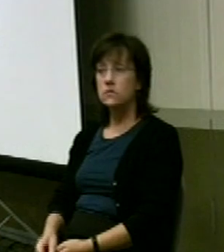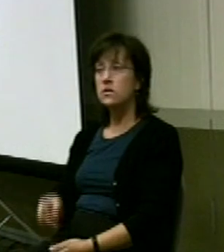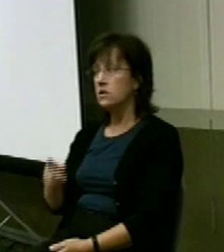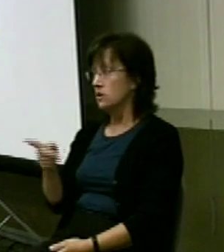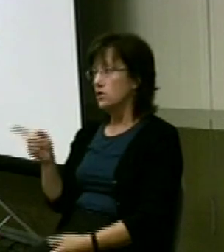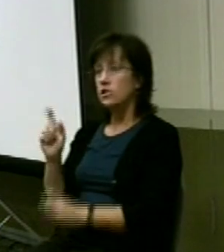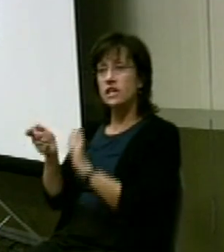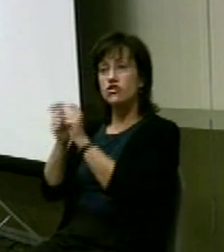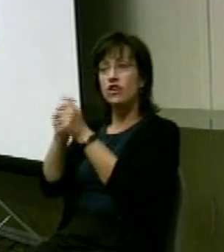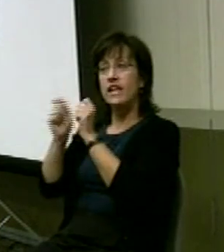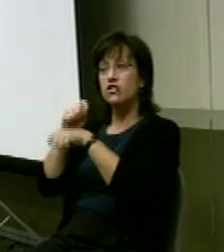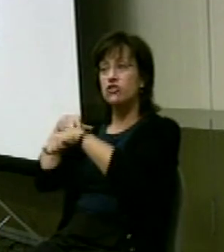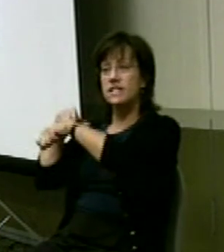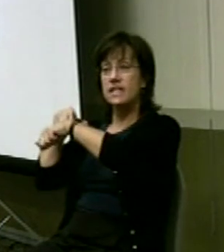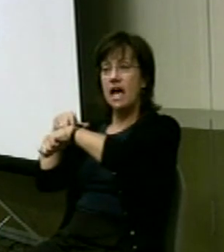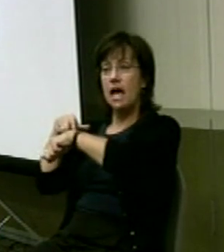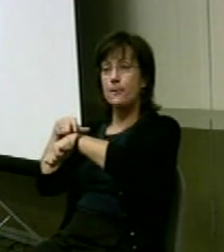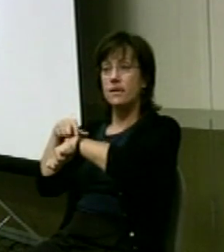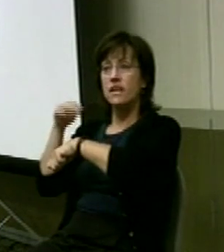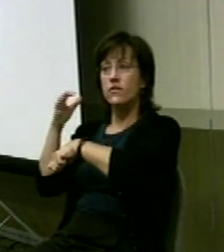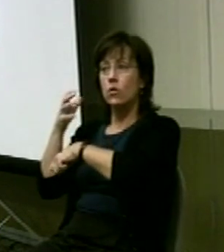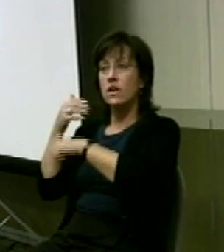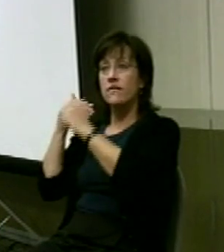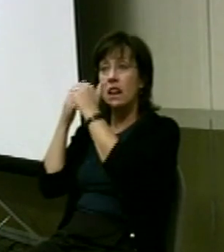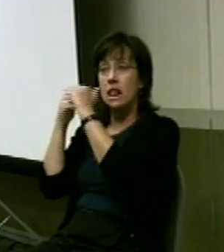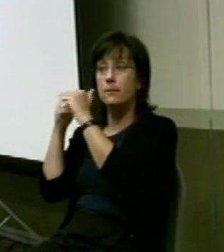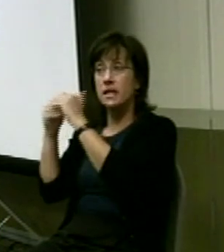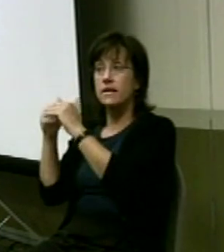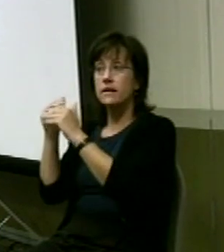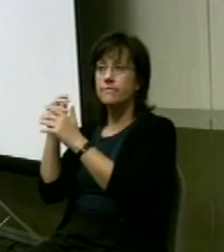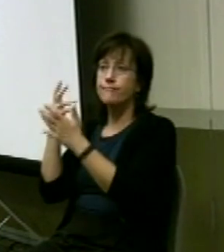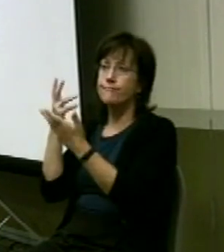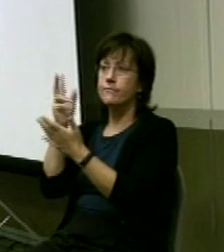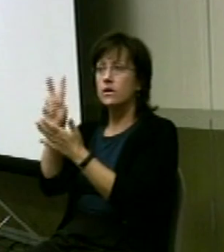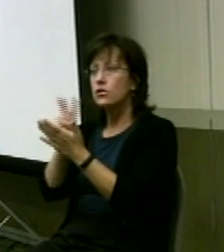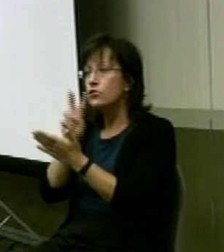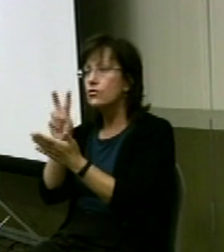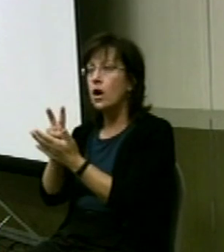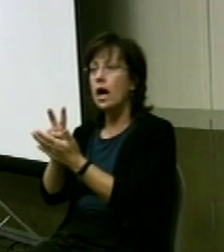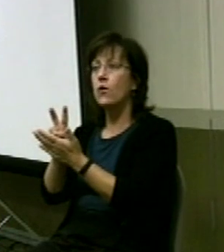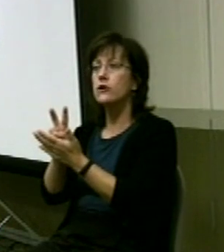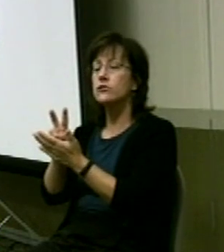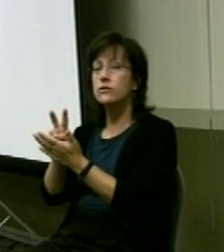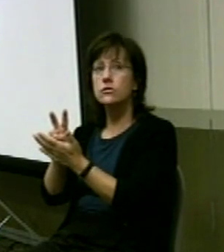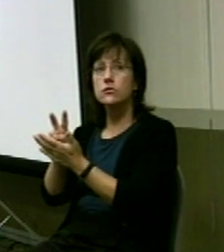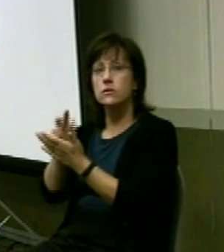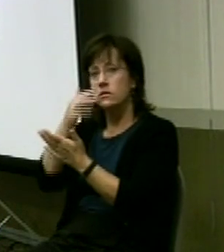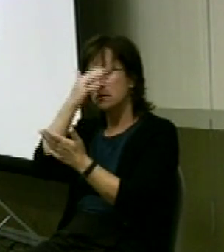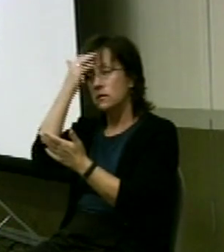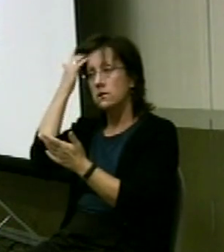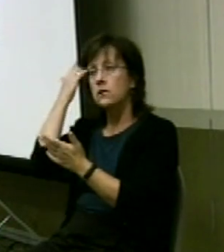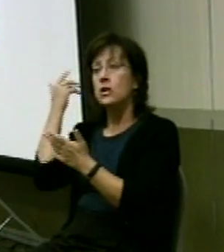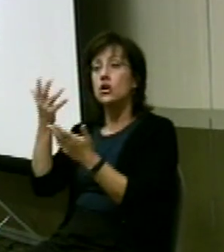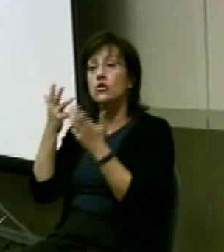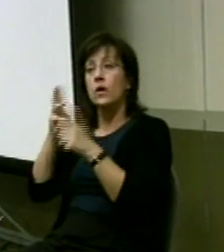You can change the time here. Oh, yeah, just If you want to have it limited, let's say, to 2 hours, and you want to set these up,